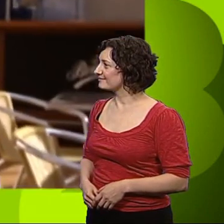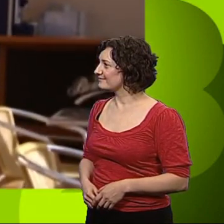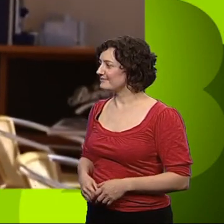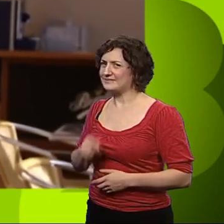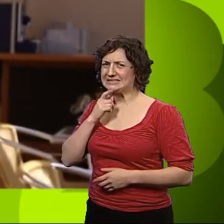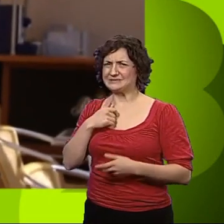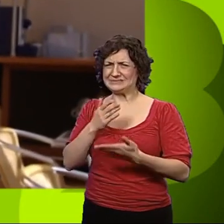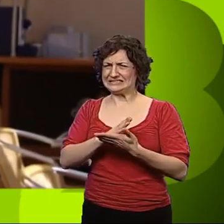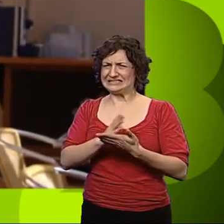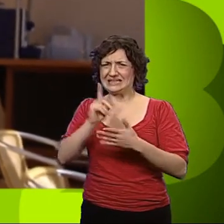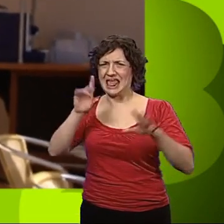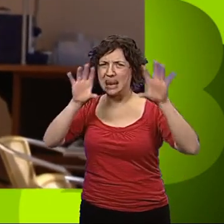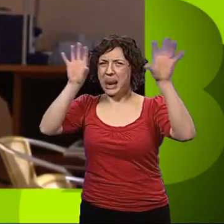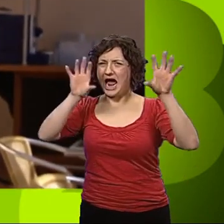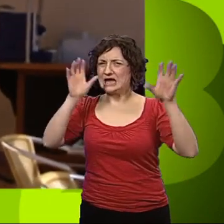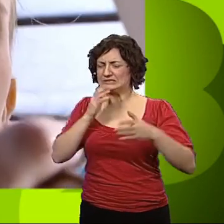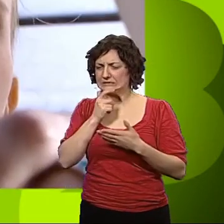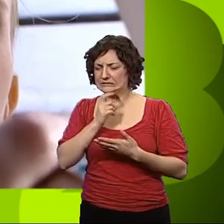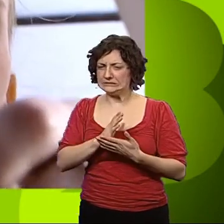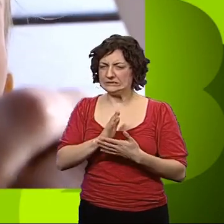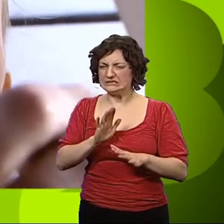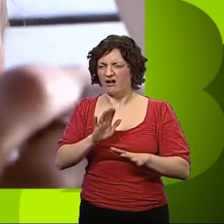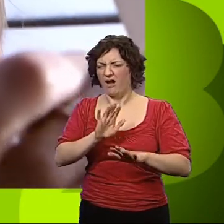I'm not too sure about those clouds. I think I might come back to them.